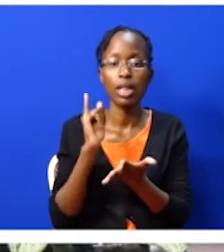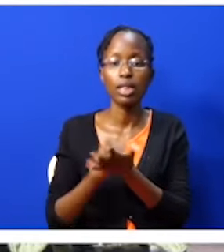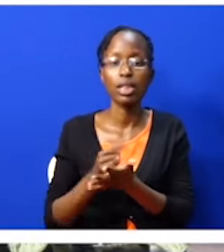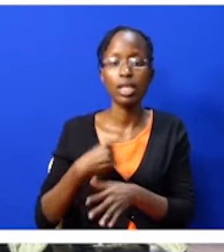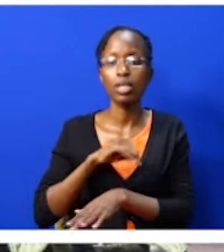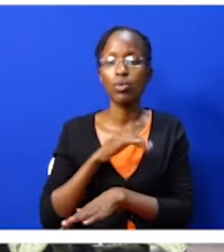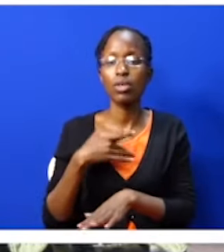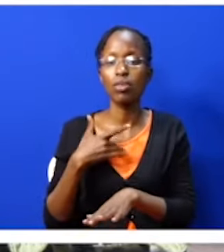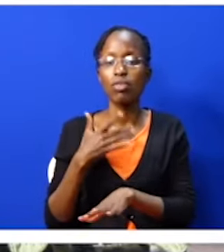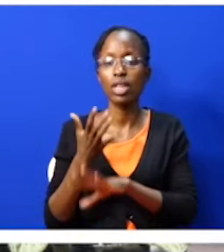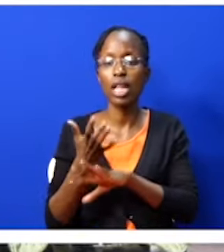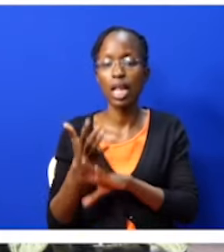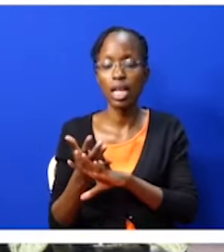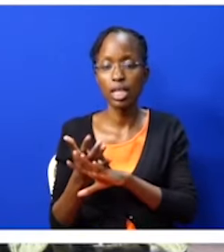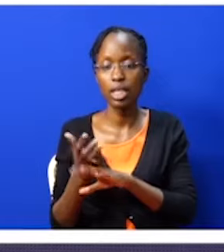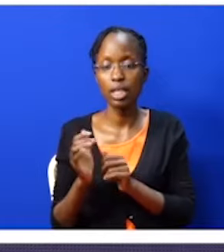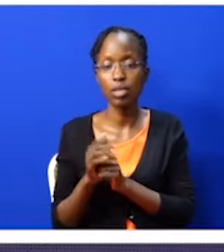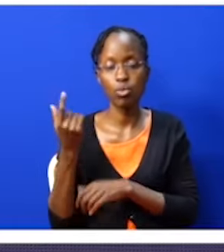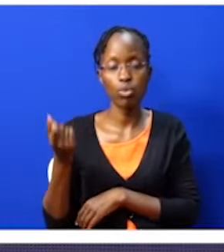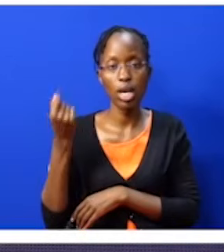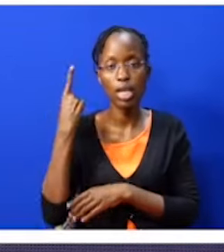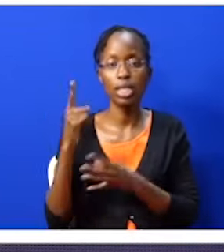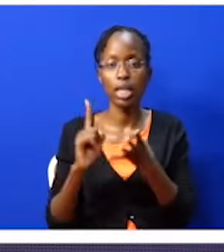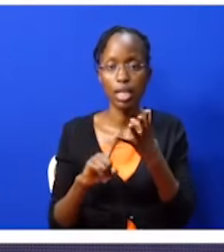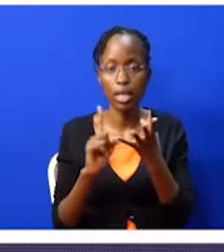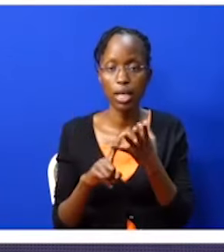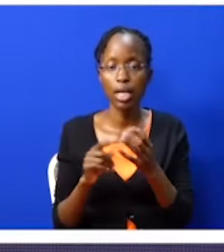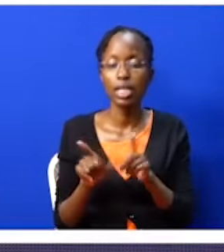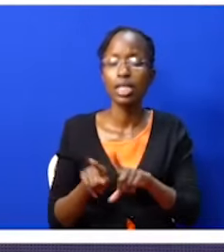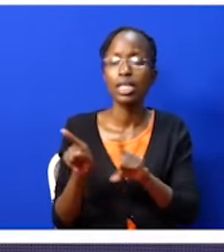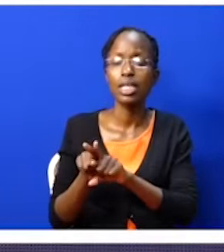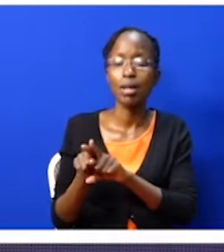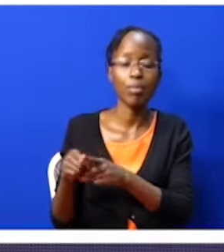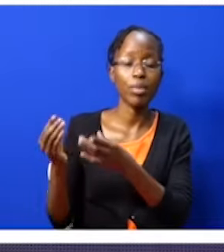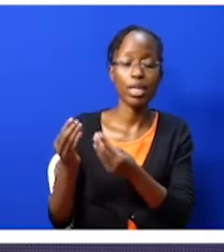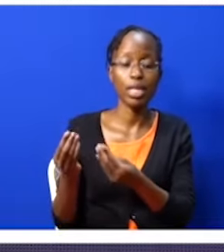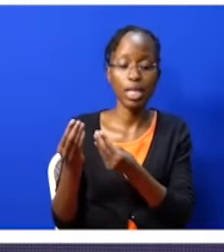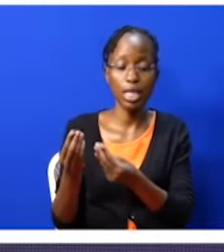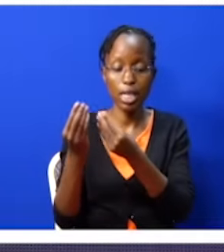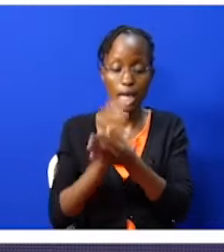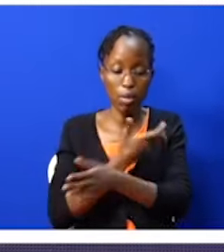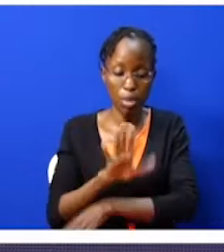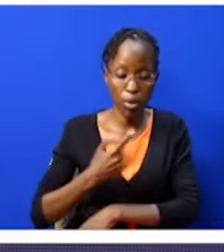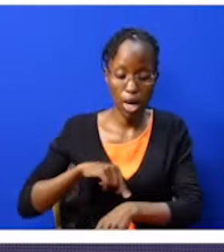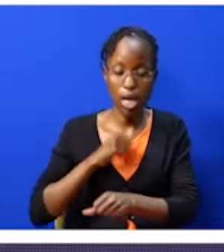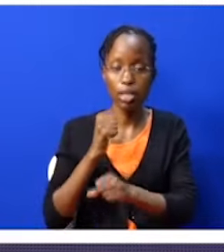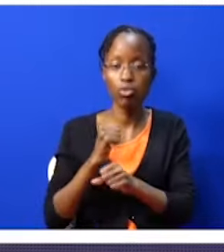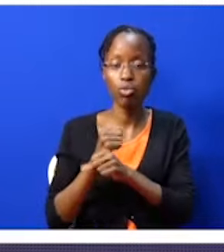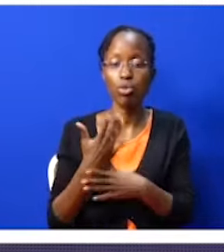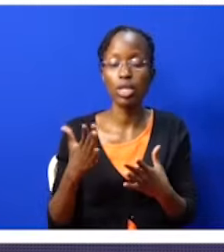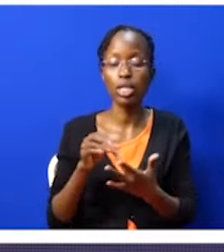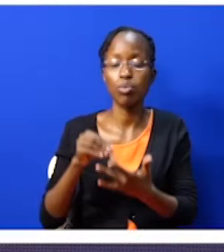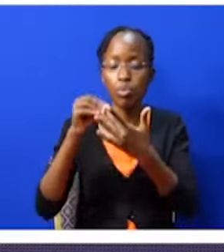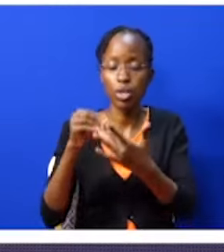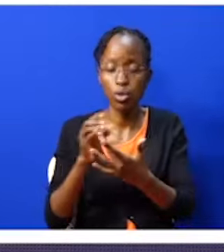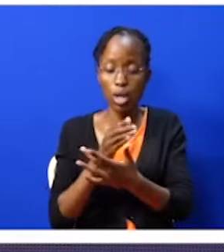find difficult to understand. Number four, he gives us power to do things, special power to do God's